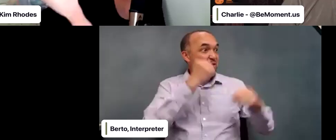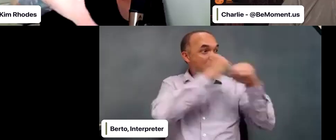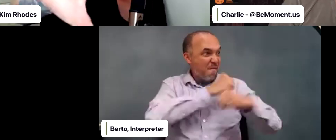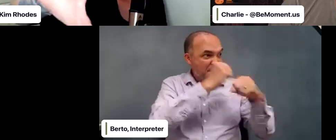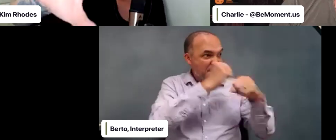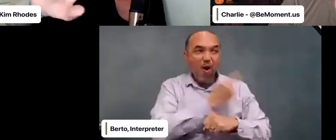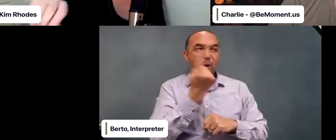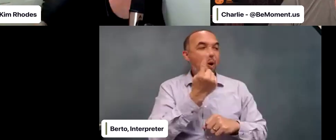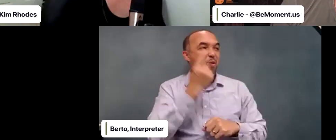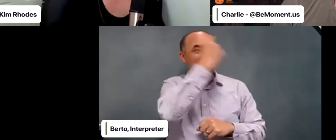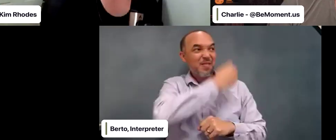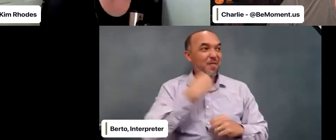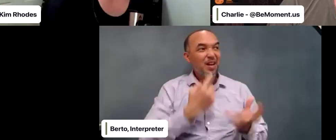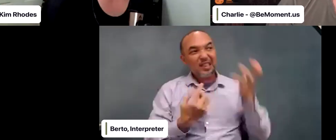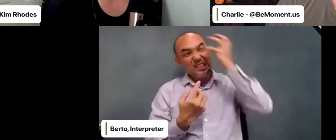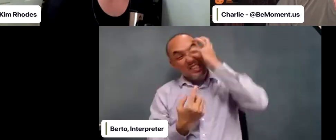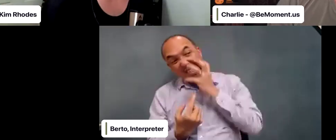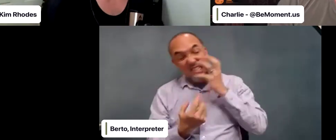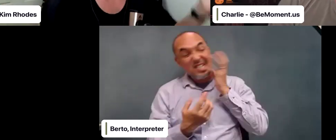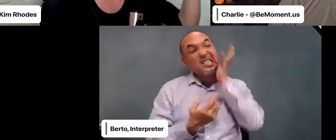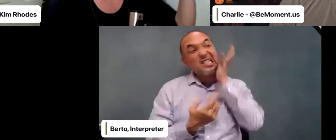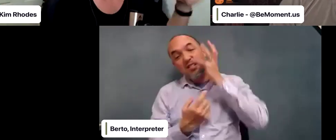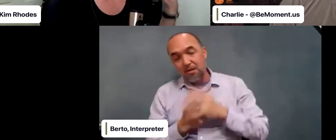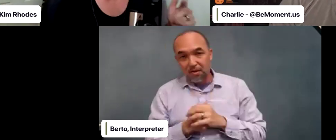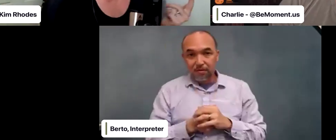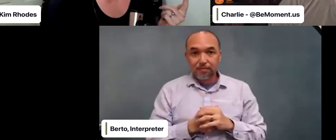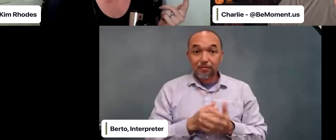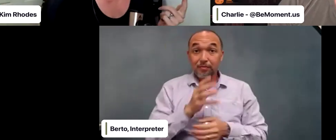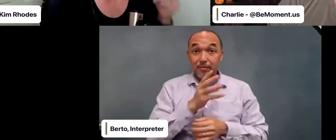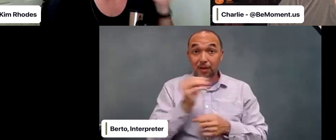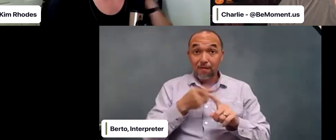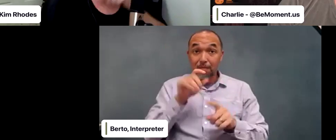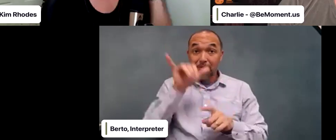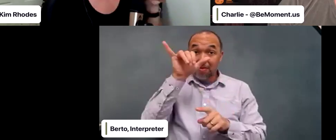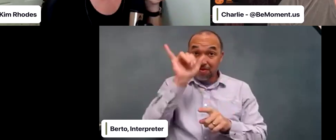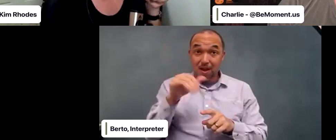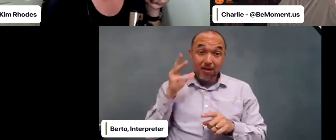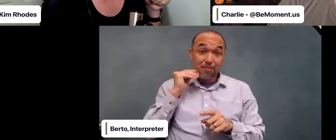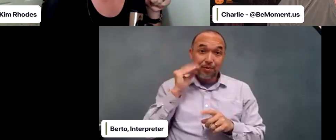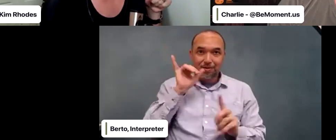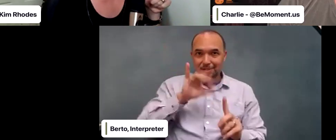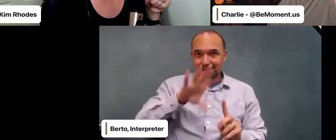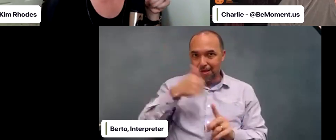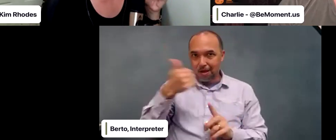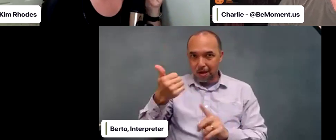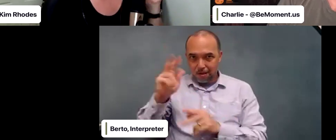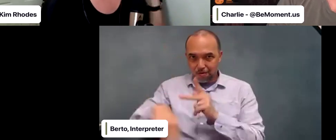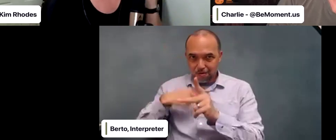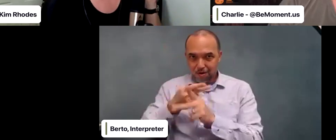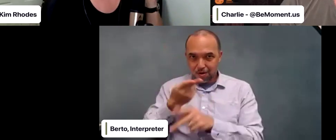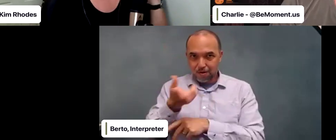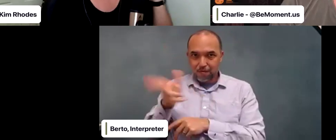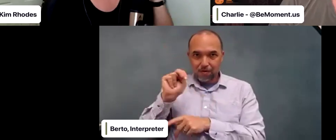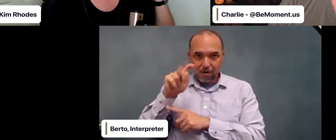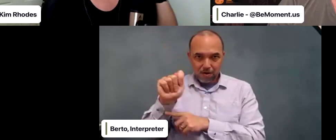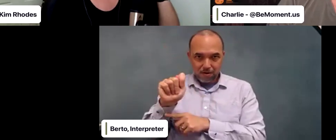went for the face. And through that experience, that is the other kind of haunting,